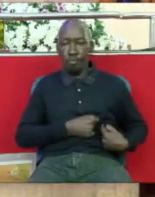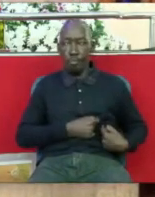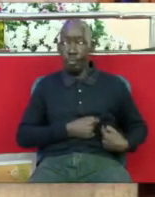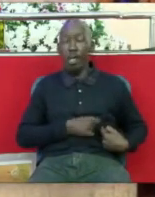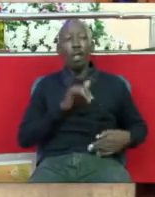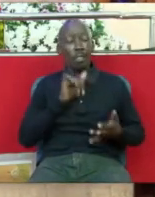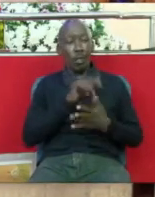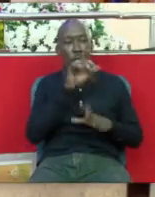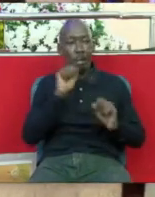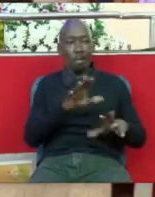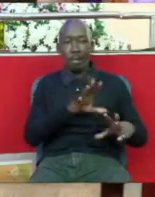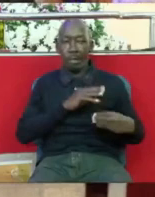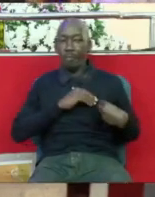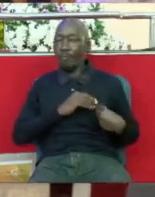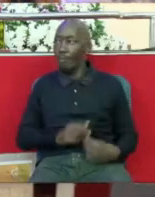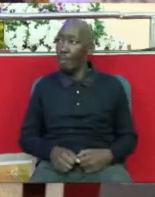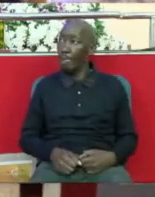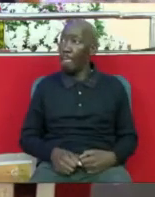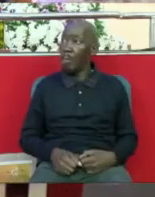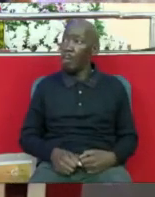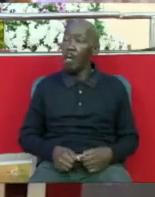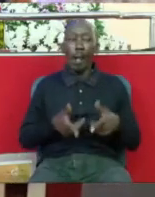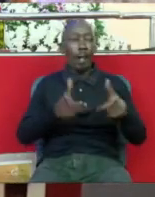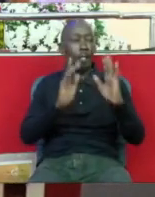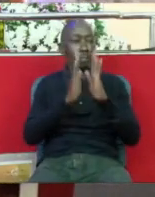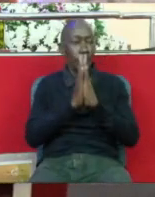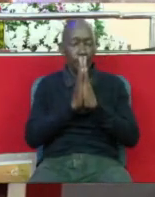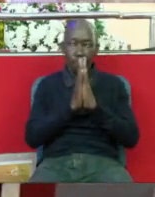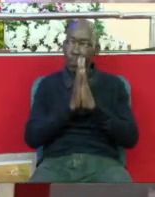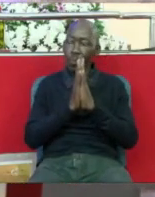receive. Ili upokee. Let's pray. Tuombe.